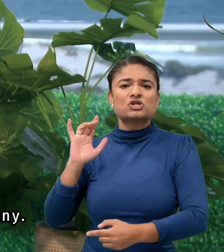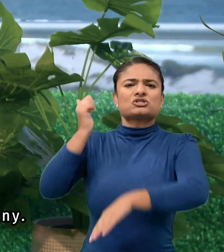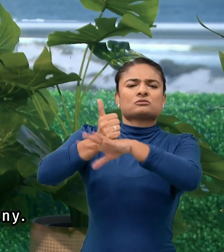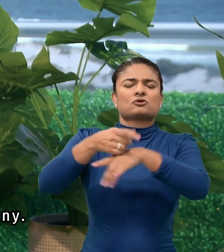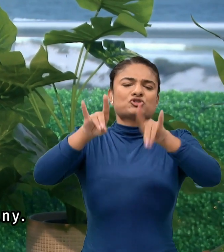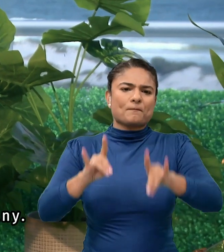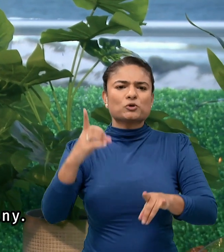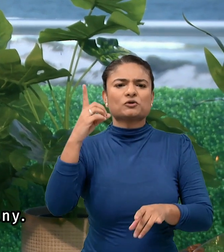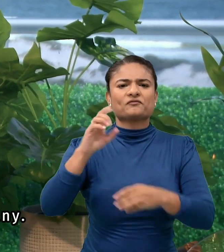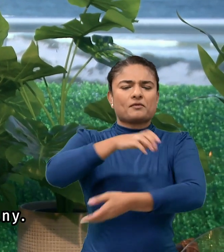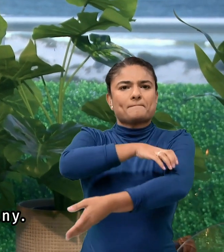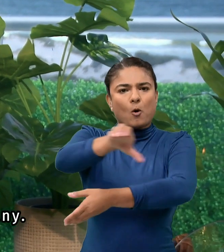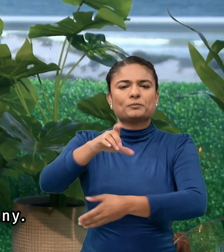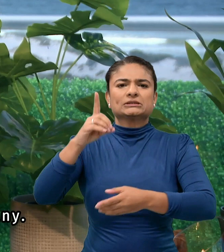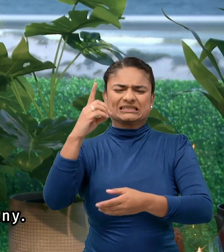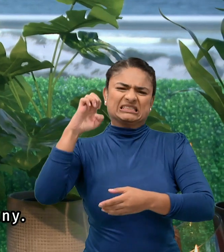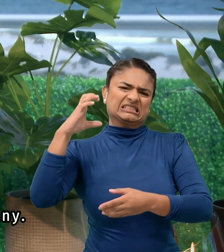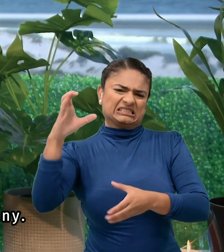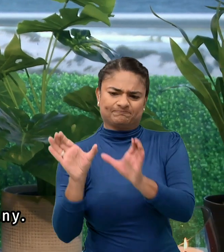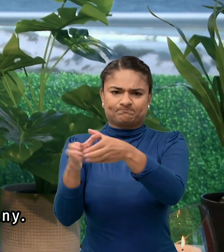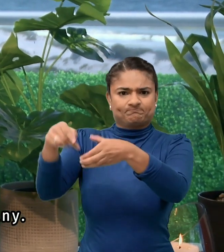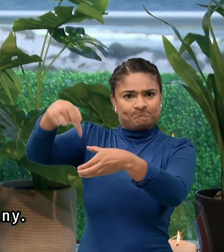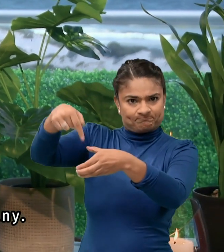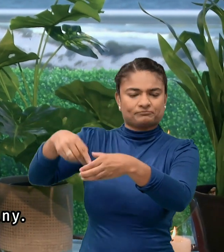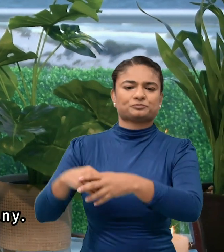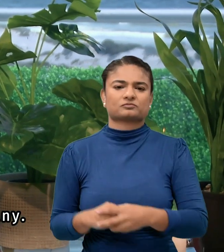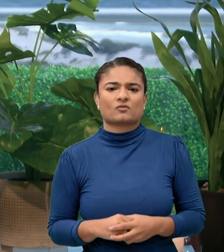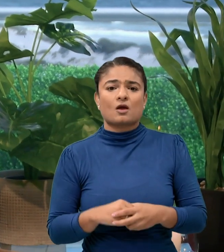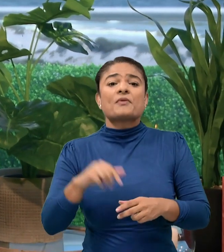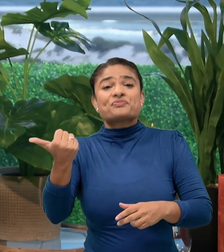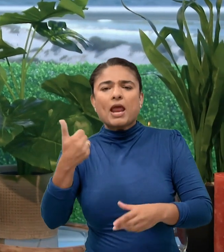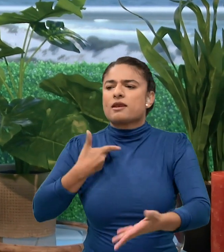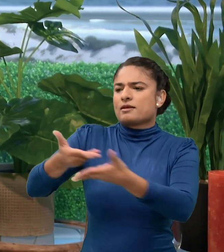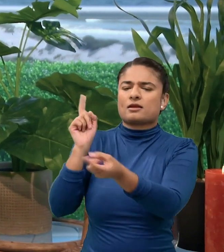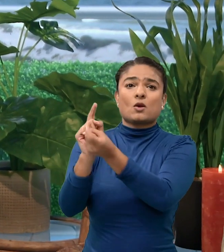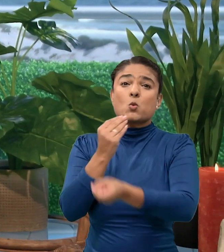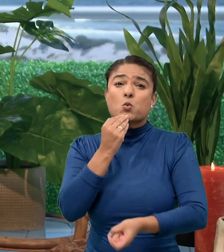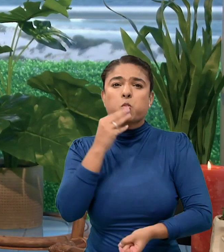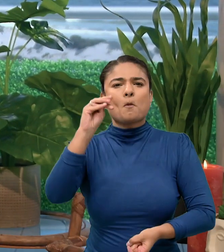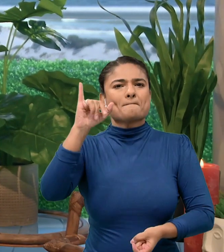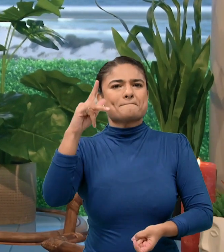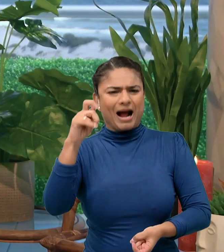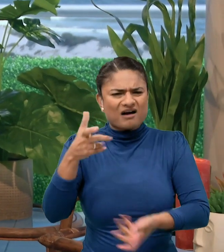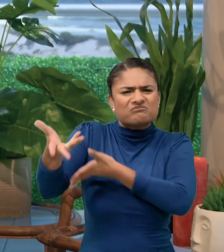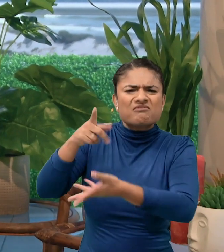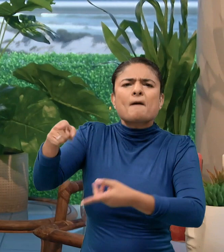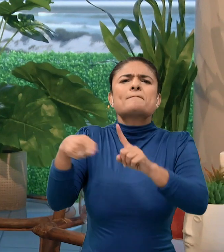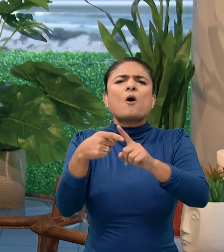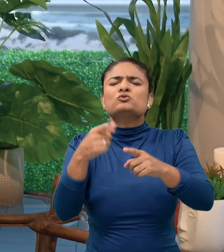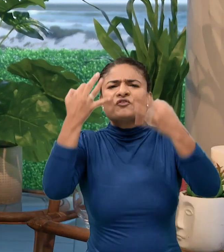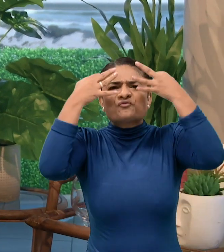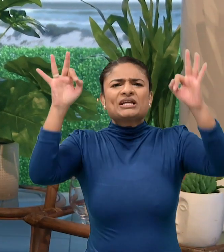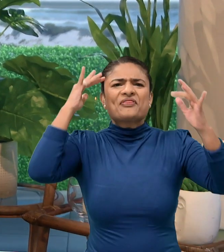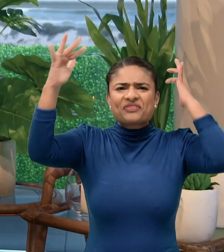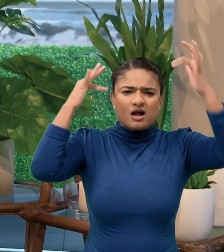die voorsitter van die Disability Empowerment Concerns Holding Company, and then I'll be chatting to Mike Freedman, founding